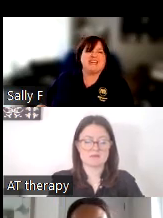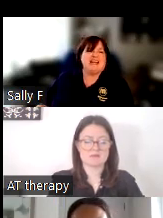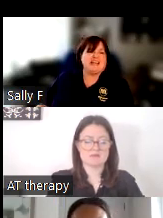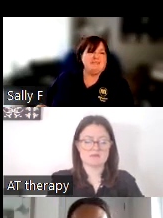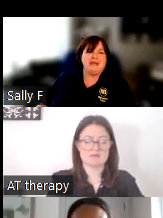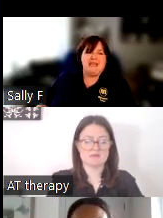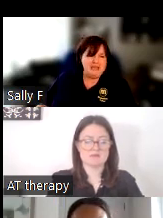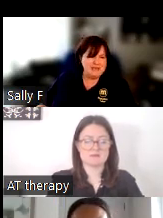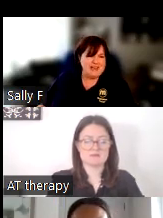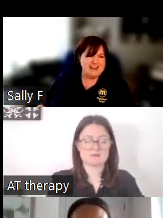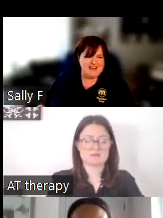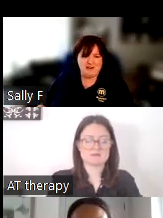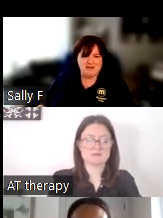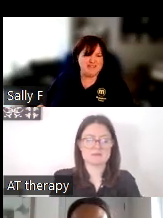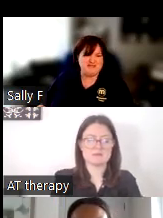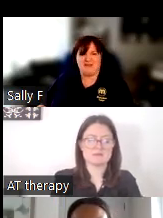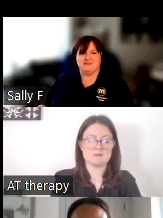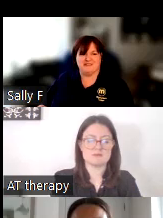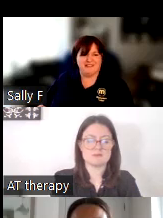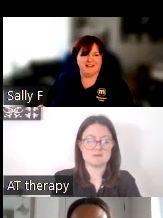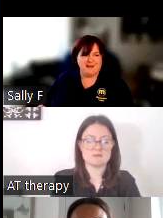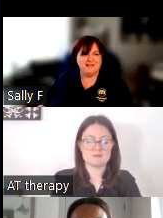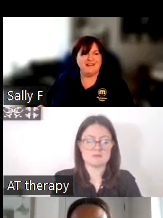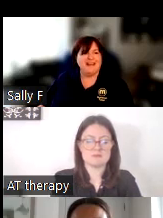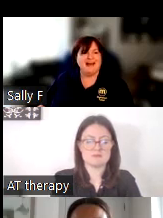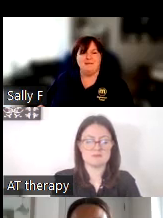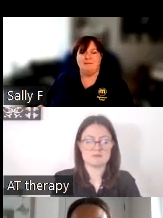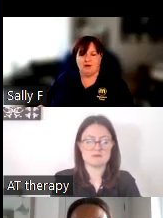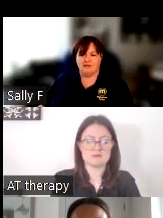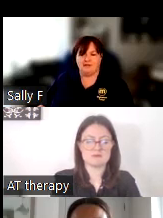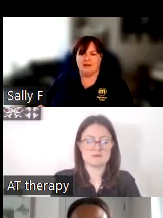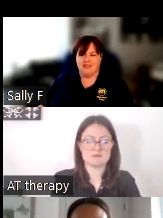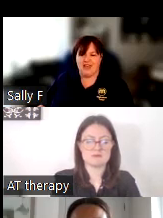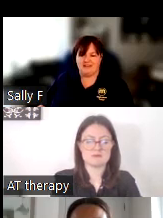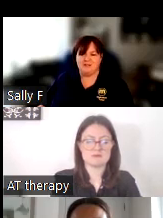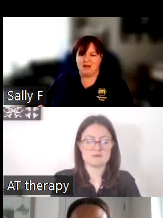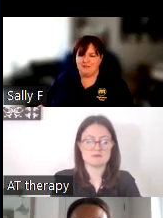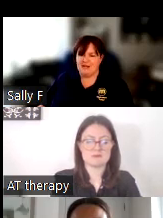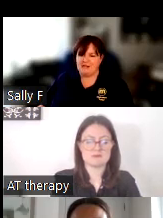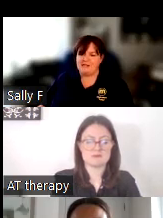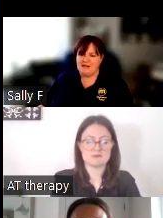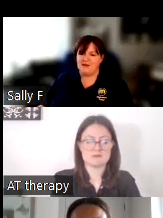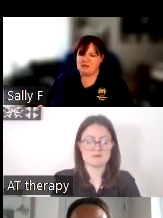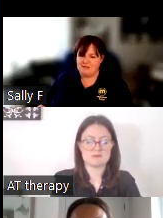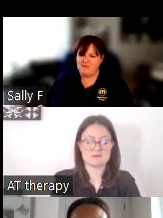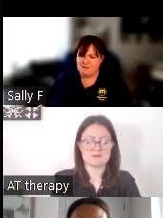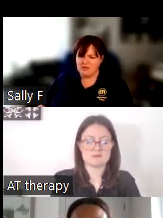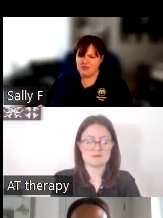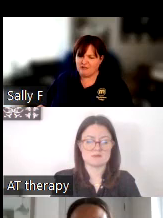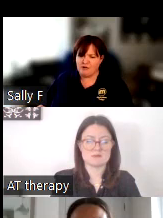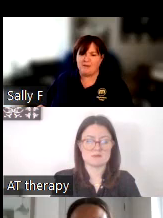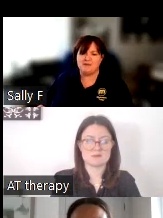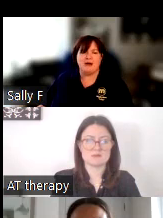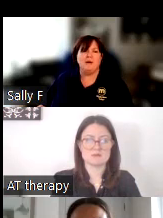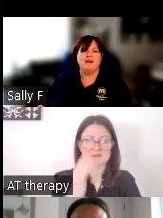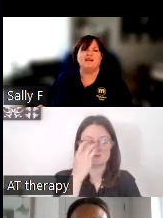and stinging like a bee, and I've earned my stripes, you know. But at the end, apart from the last line, when she went from nothing